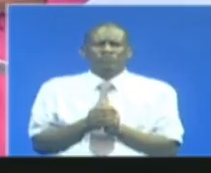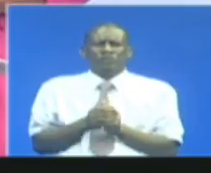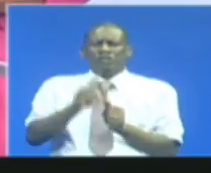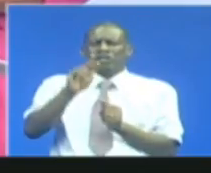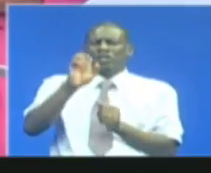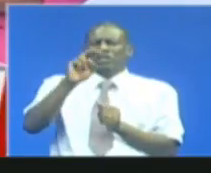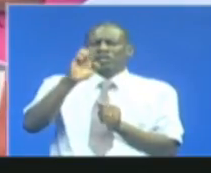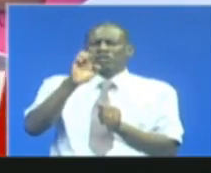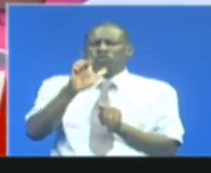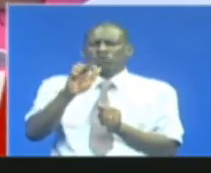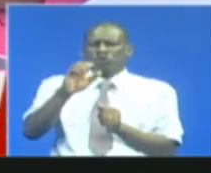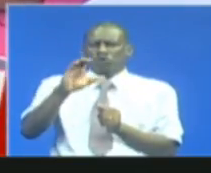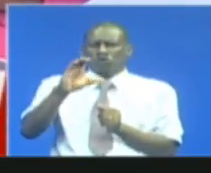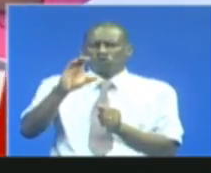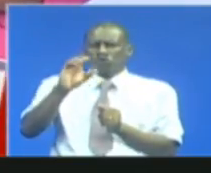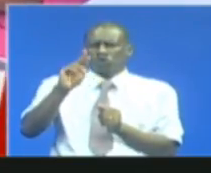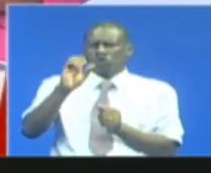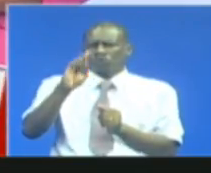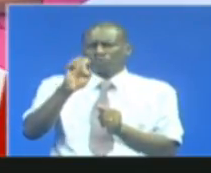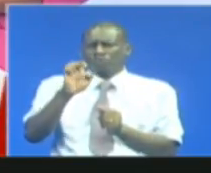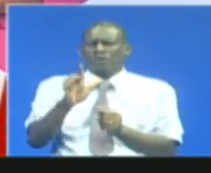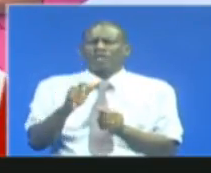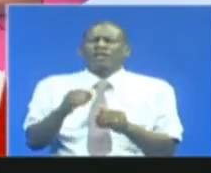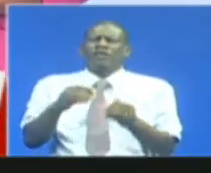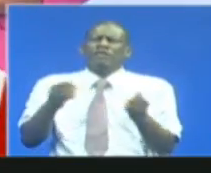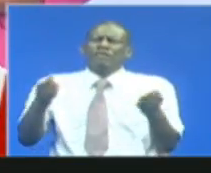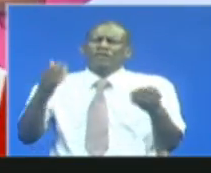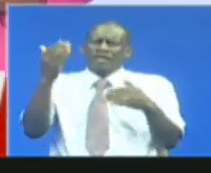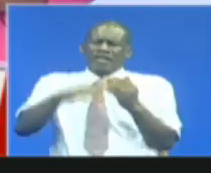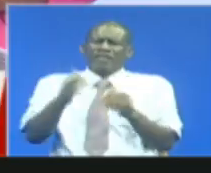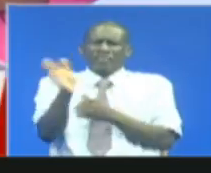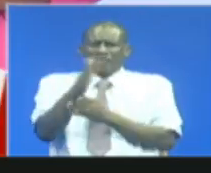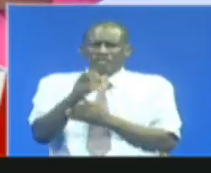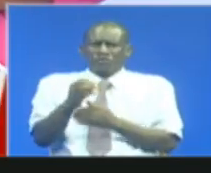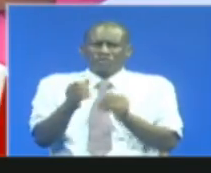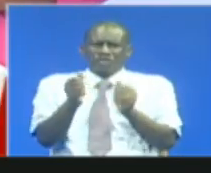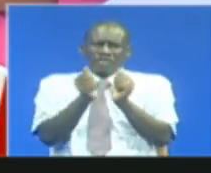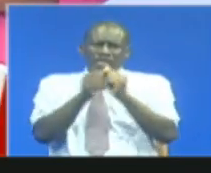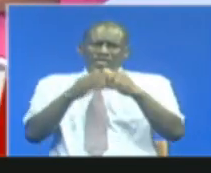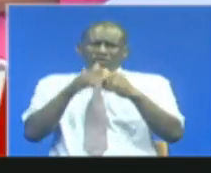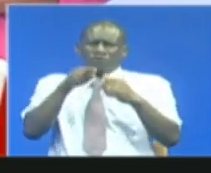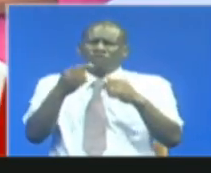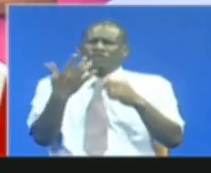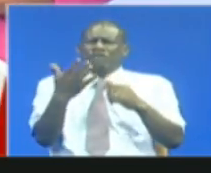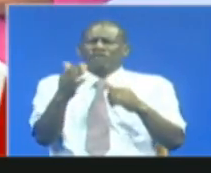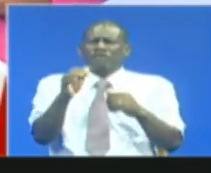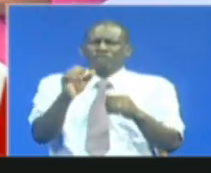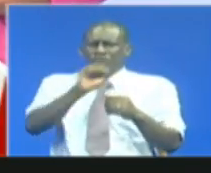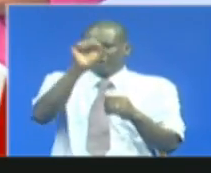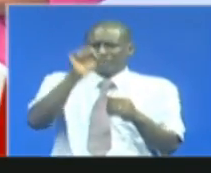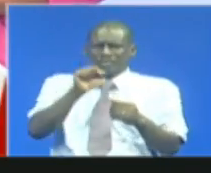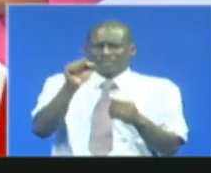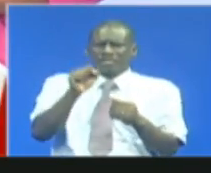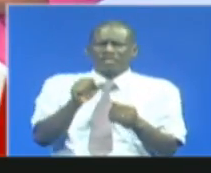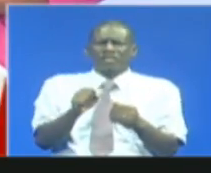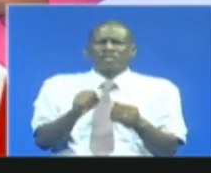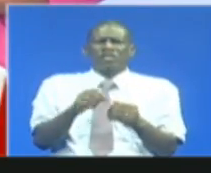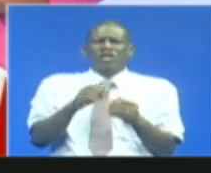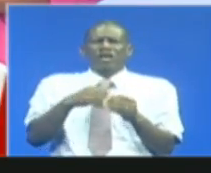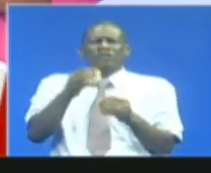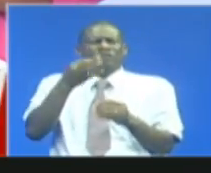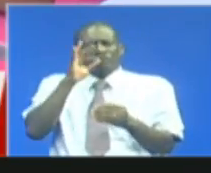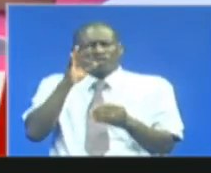KenolKobil closed Thursday's trade at 19 shillings and 90 cents, posting a slight gain from Wednesday's closing price, a day after French firm